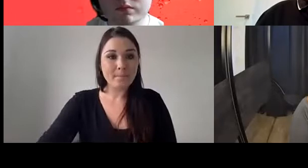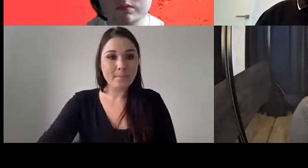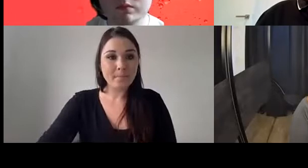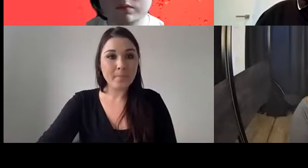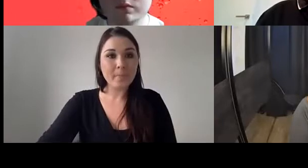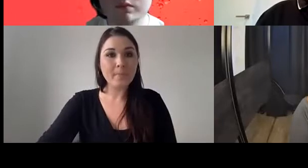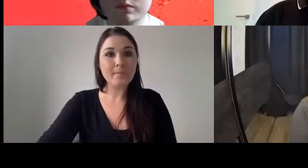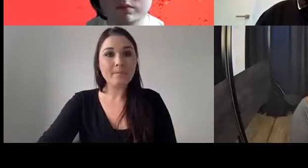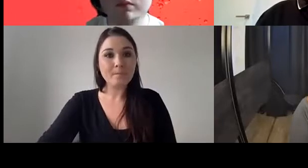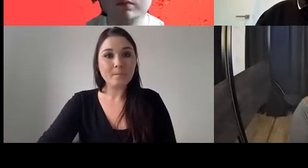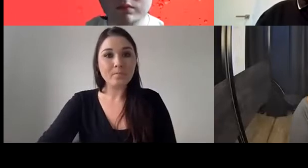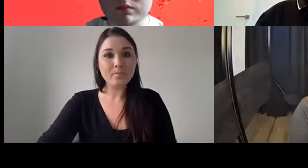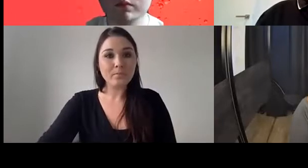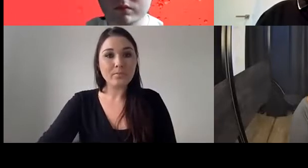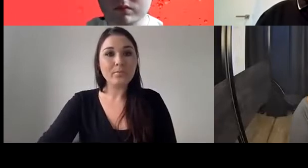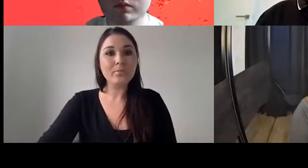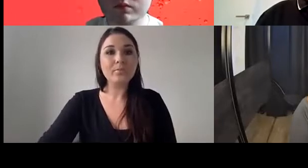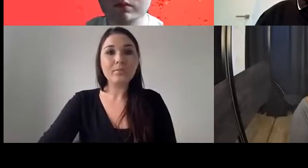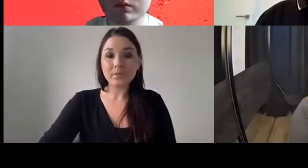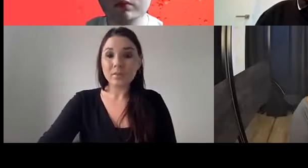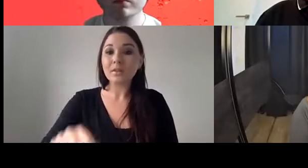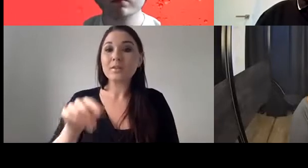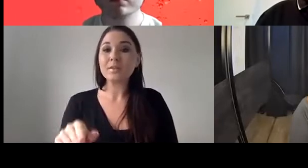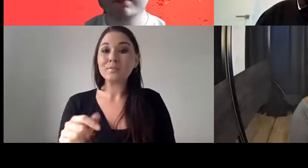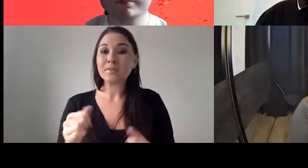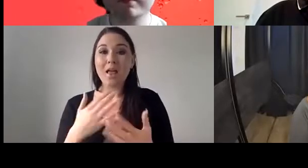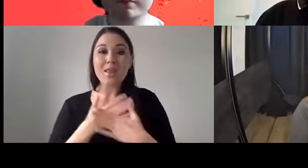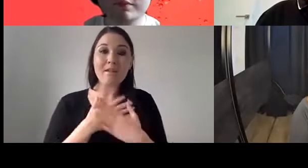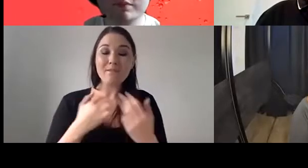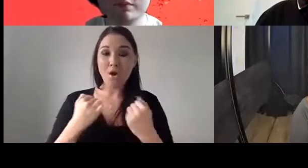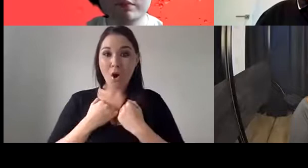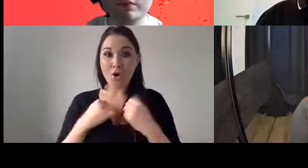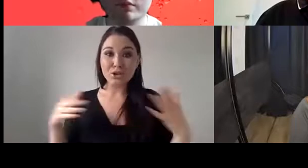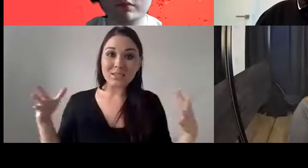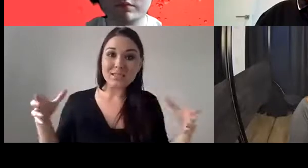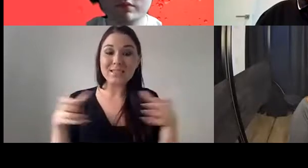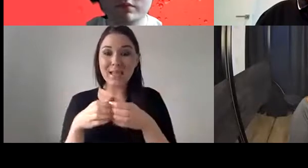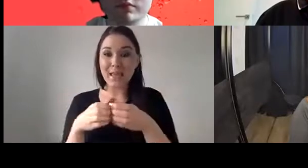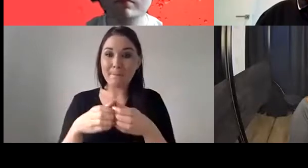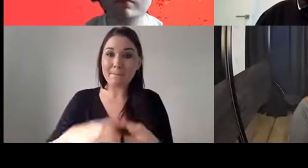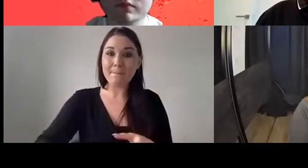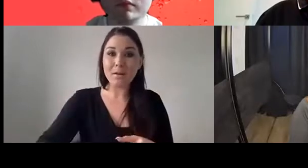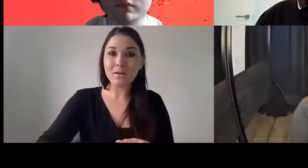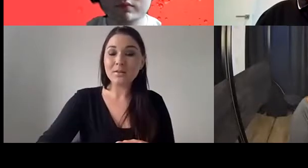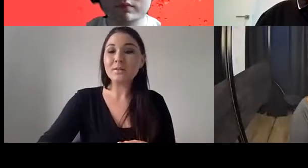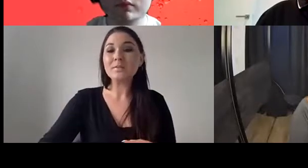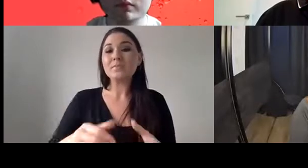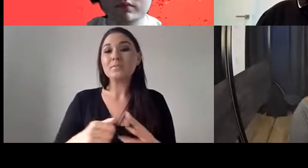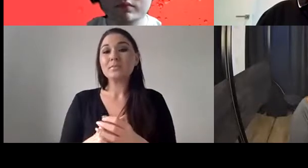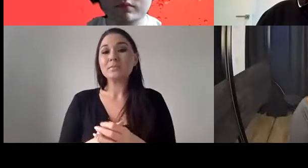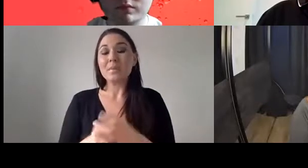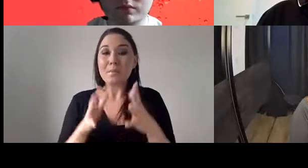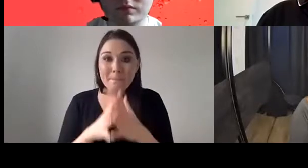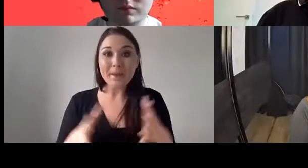your accommodations team. You know, I'd love if our team was large enough to have an accommodations team. Not all companies can be that big,